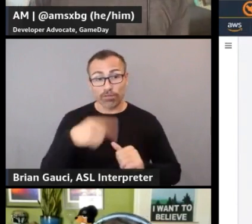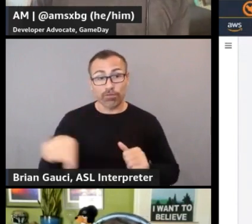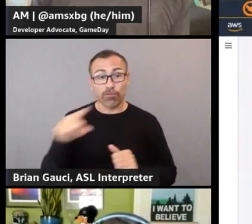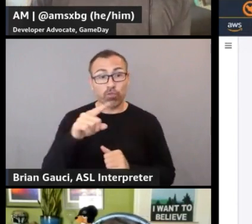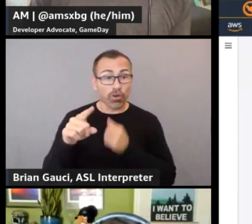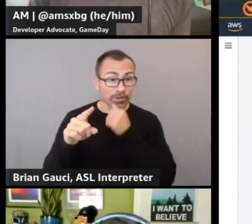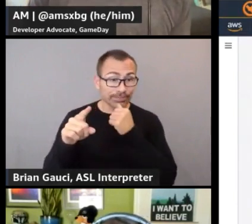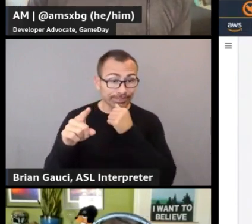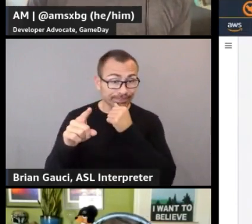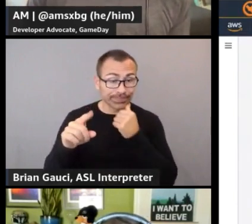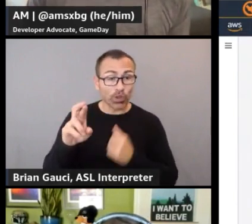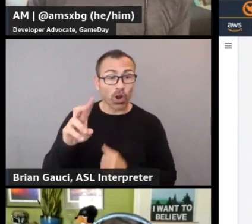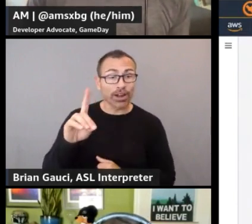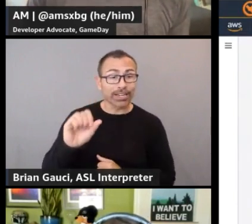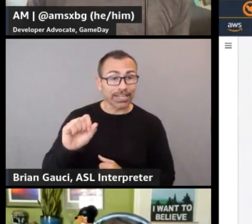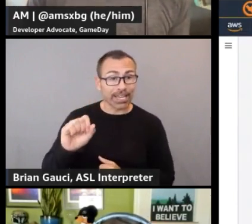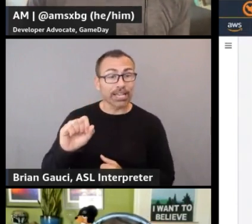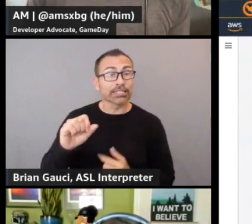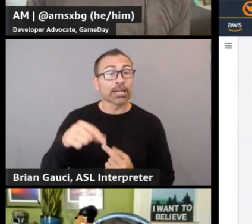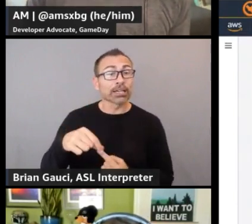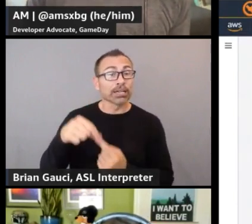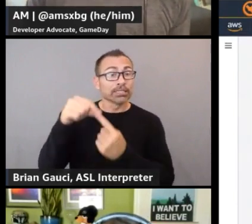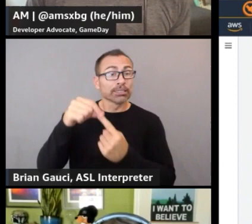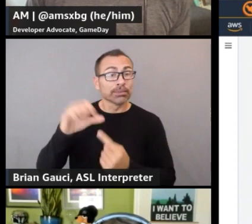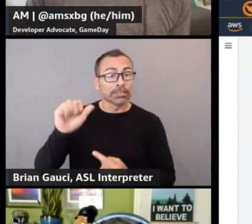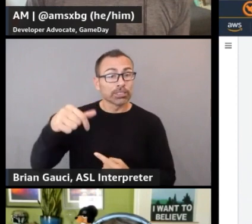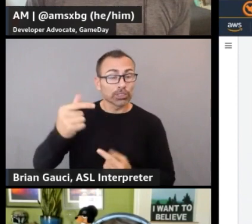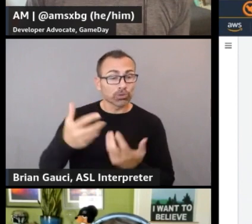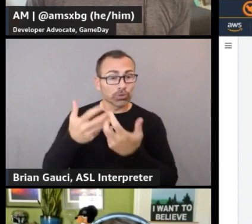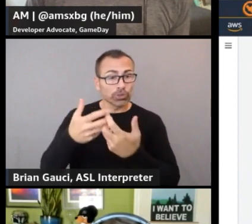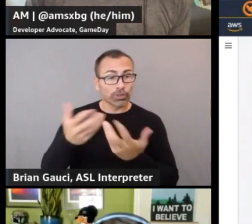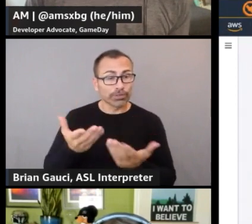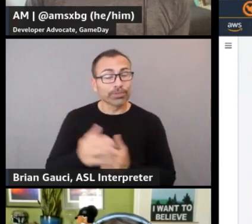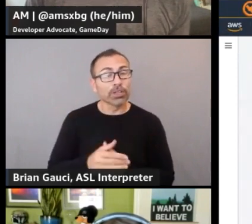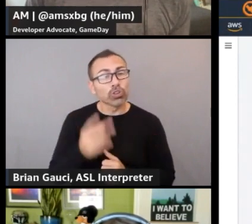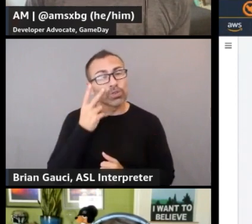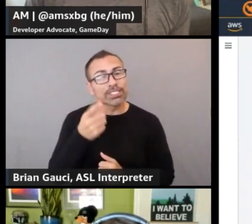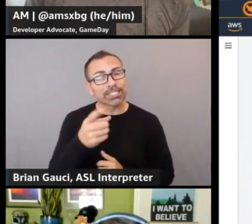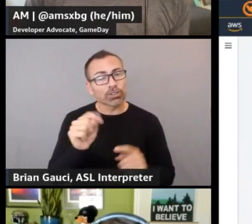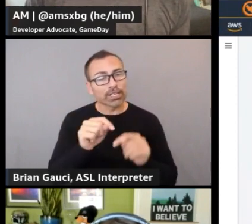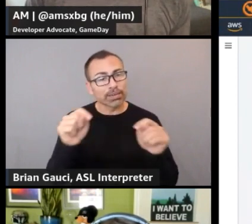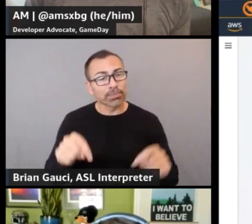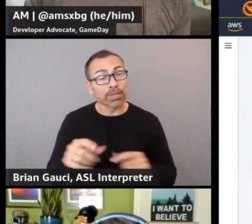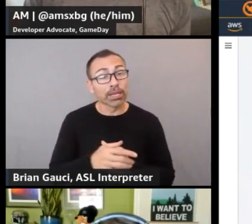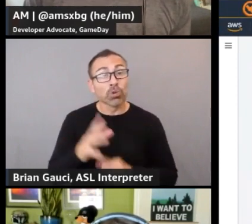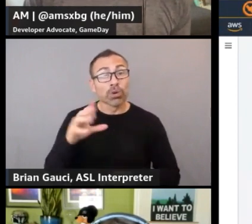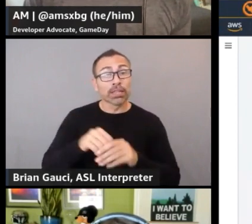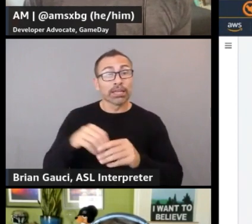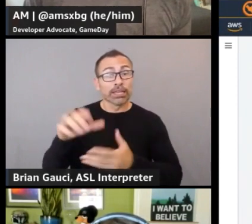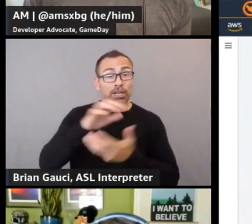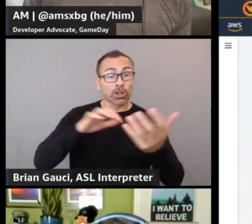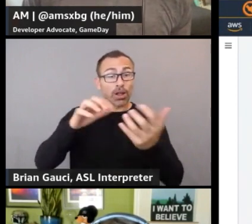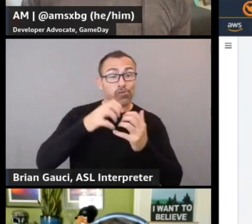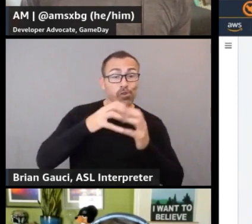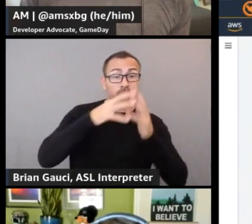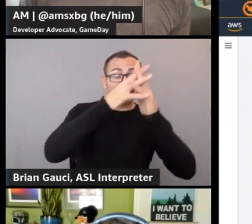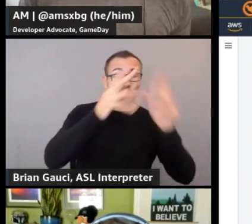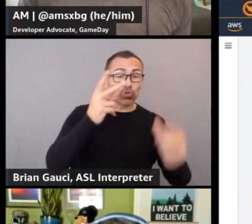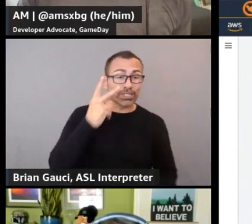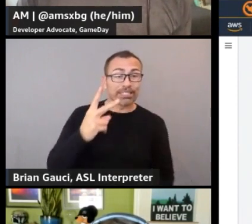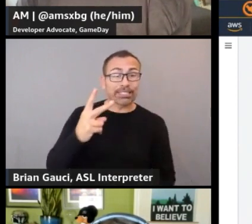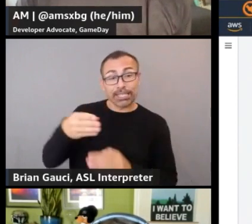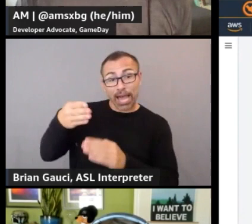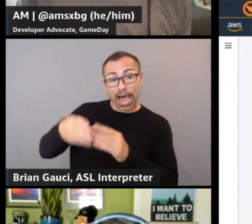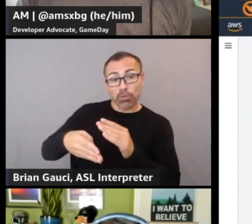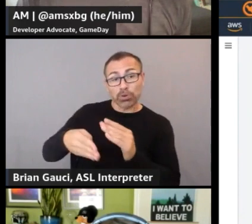you will see that from your CloudFormation template. After you're on CloudFormation, you can see the outputs here, and it'll actually have them